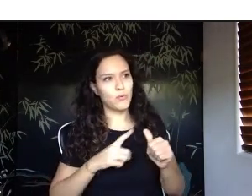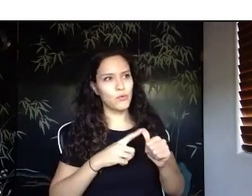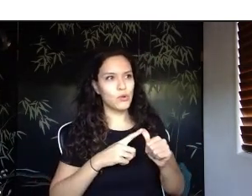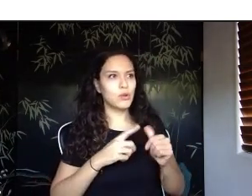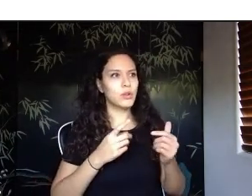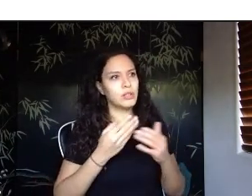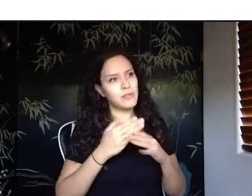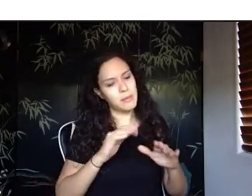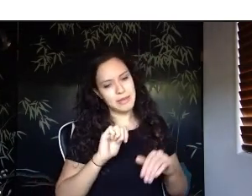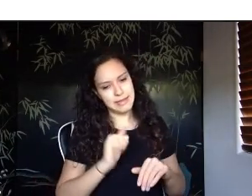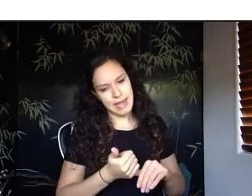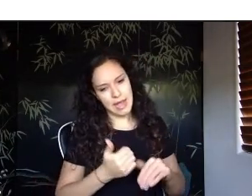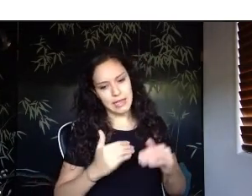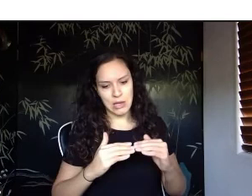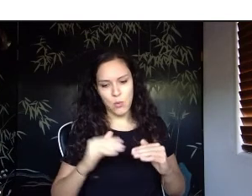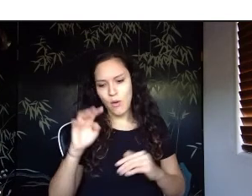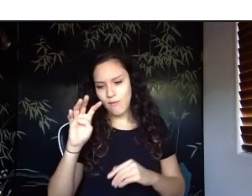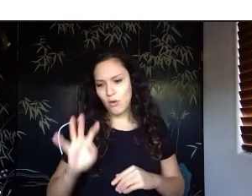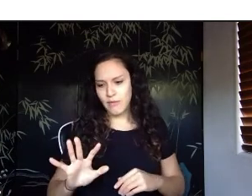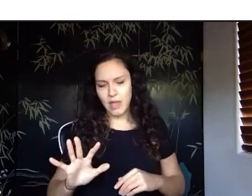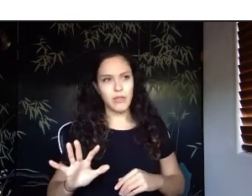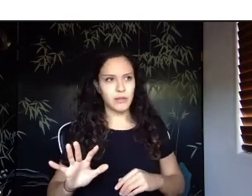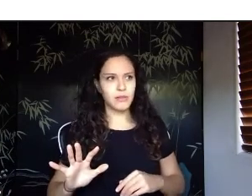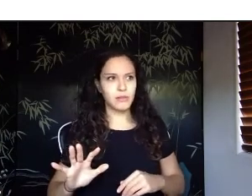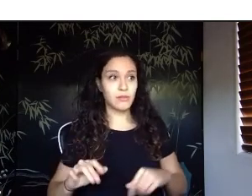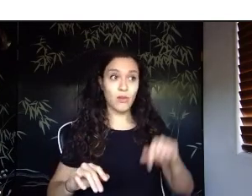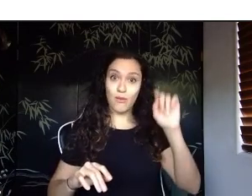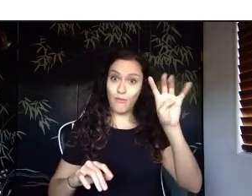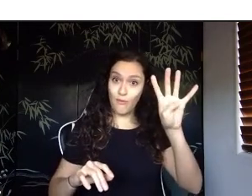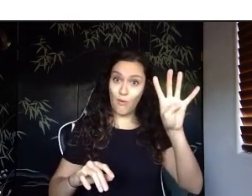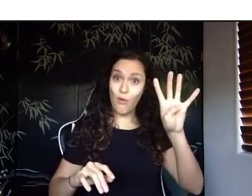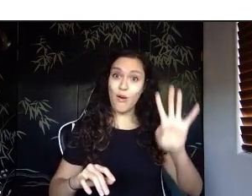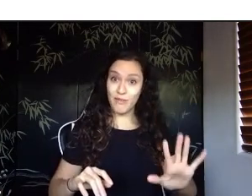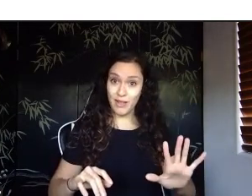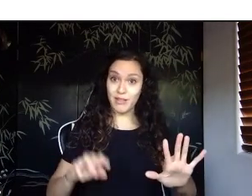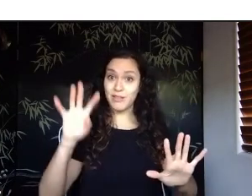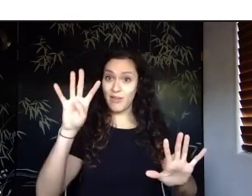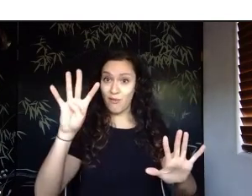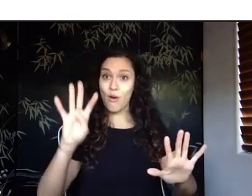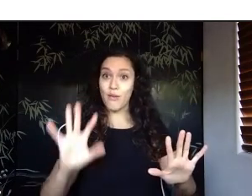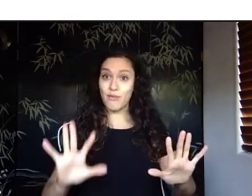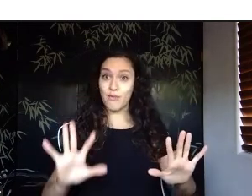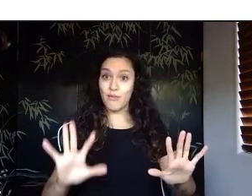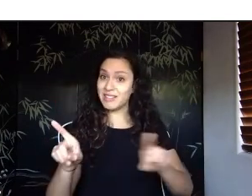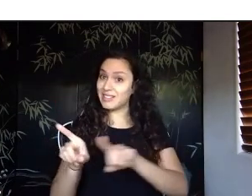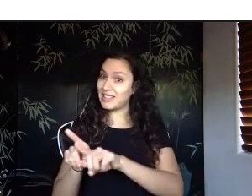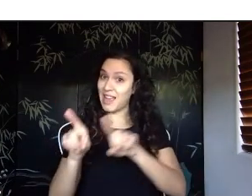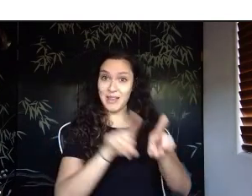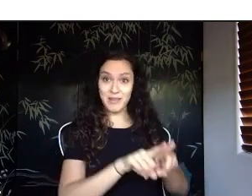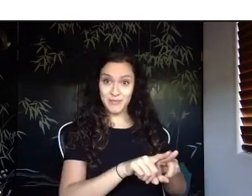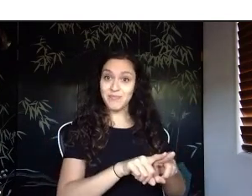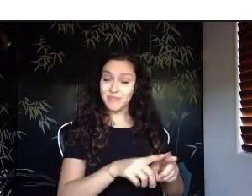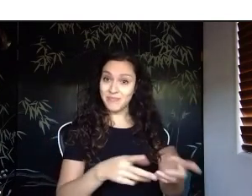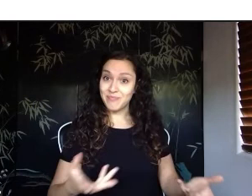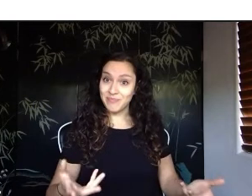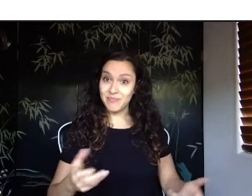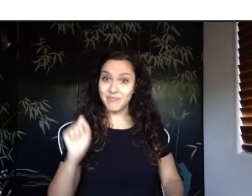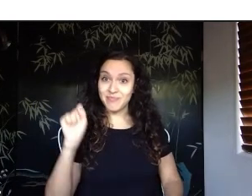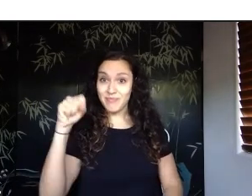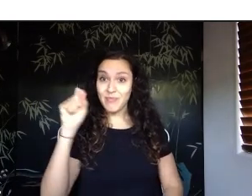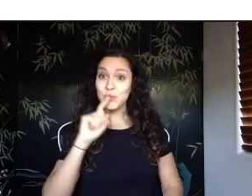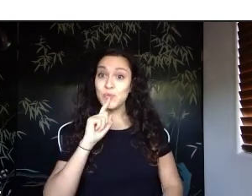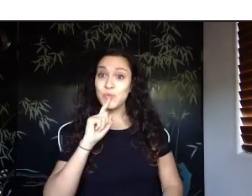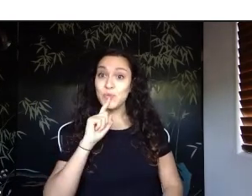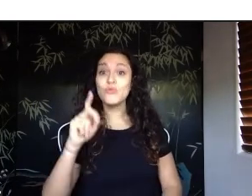Let's check. Let's simplify this one. Okay, well, I can divide by 10 and I get 4/5. They're the same.